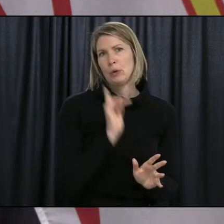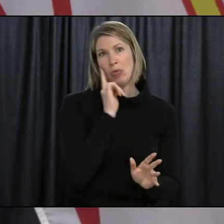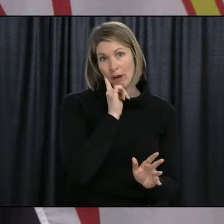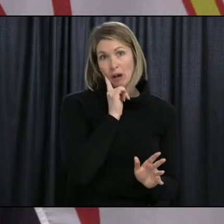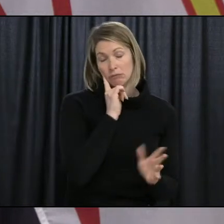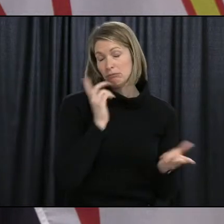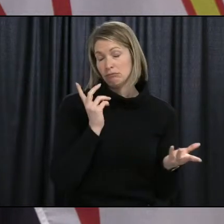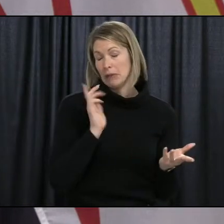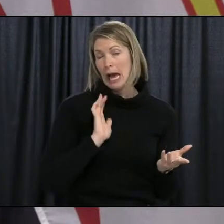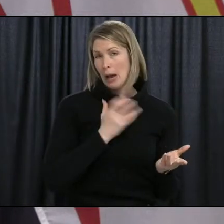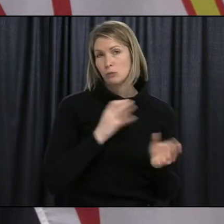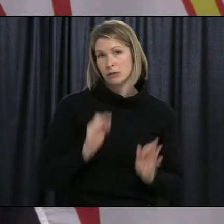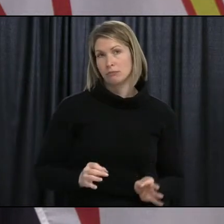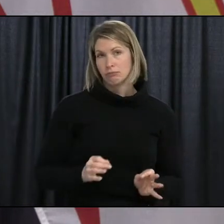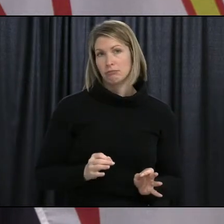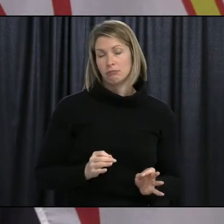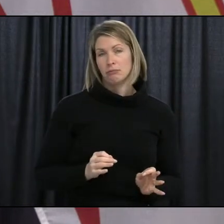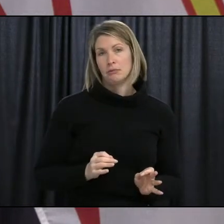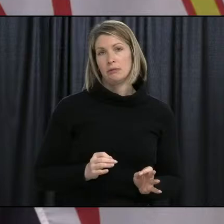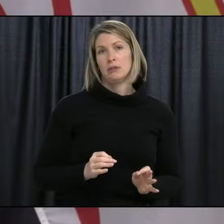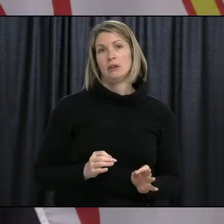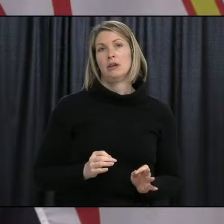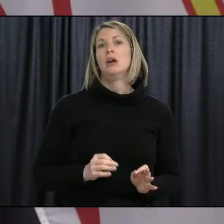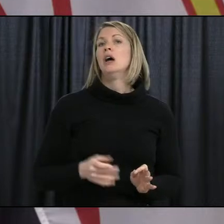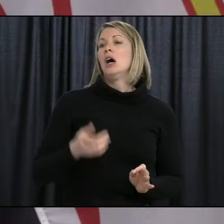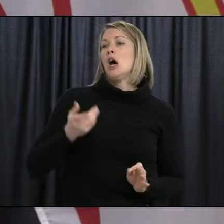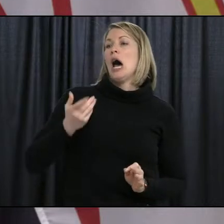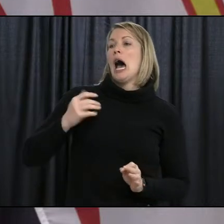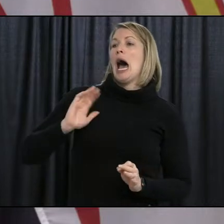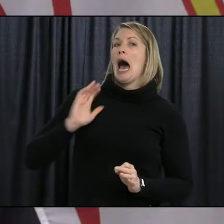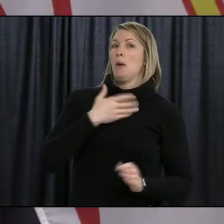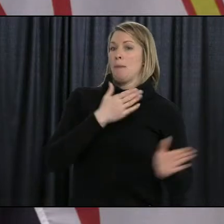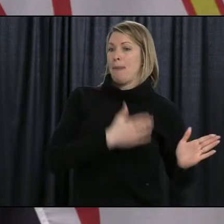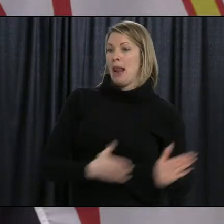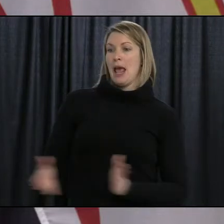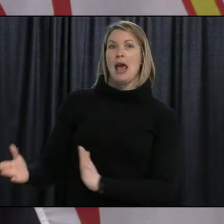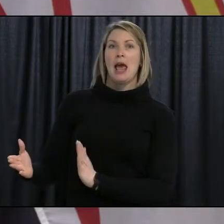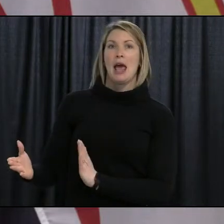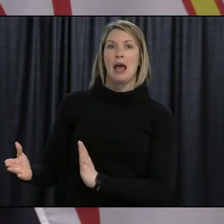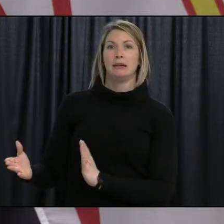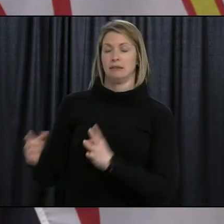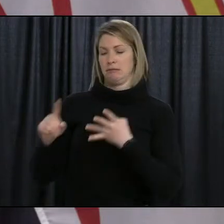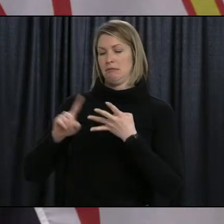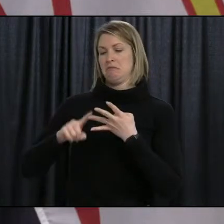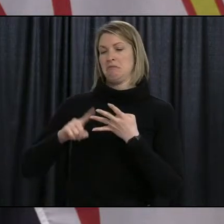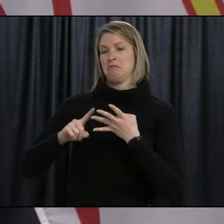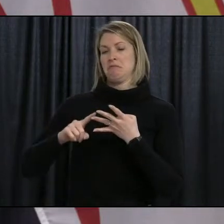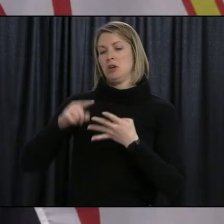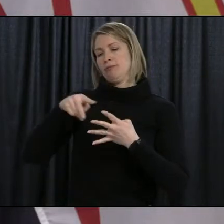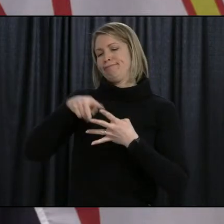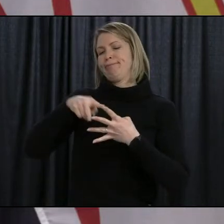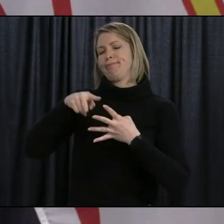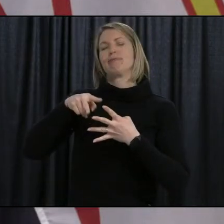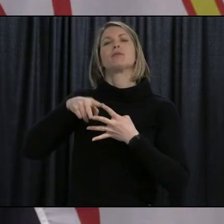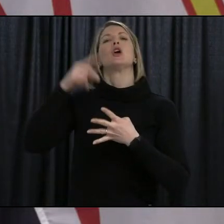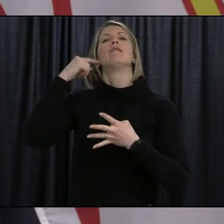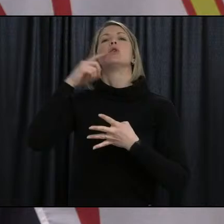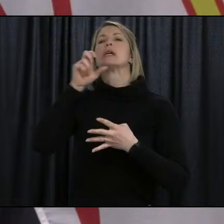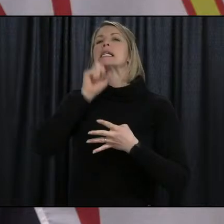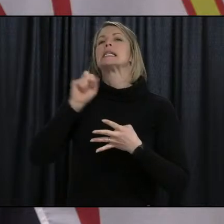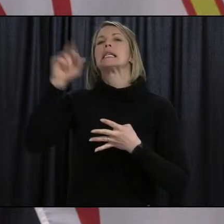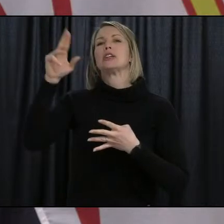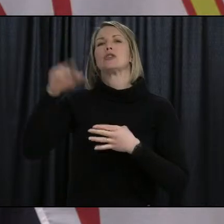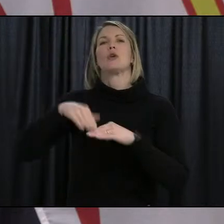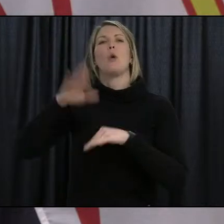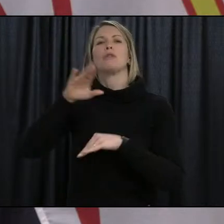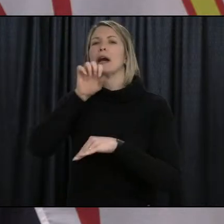the vaccination plan was to use the mRNA vaccine for people over the age of 70, certainly, who are at higher risk for